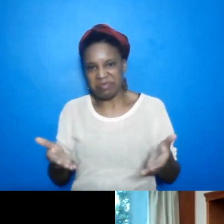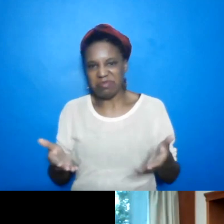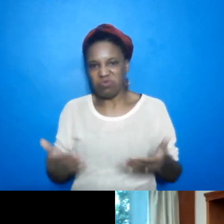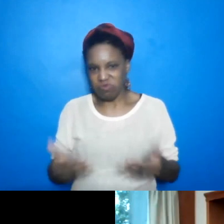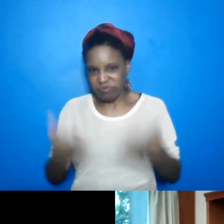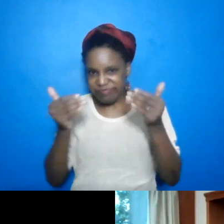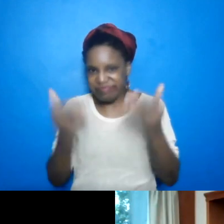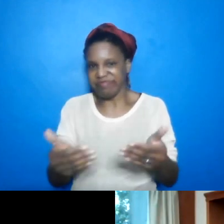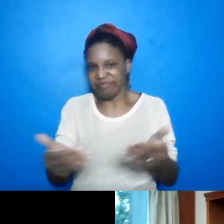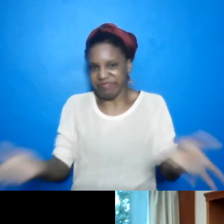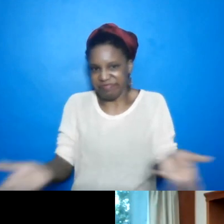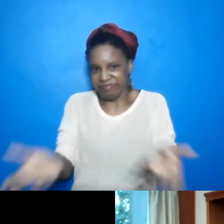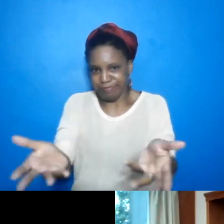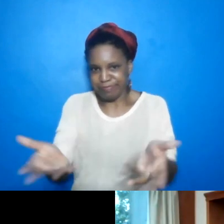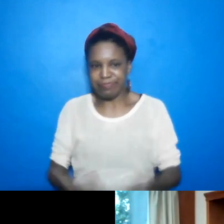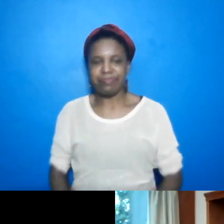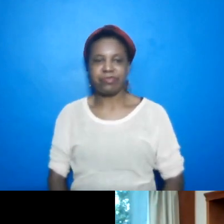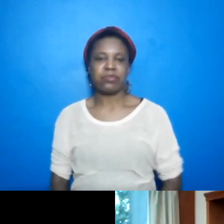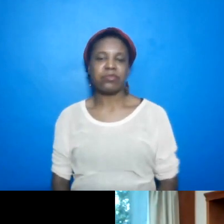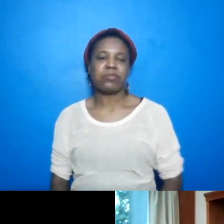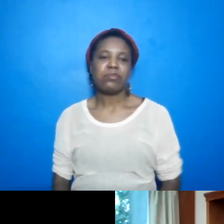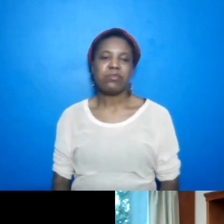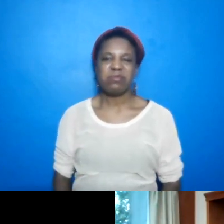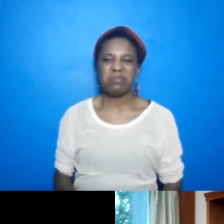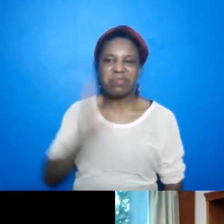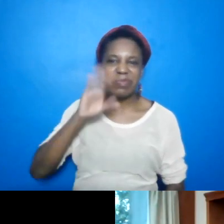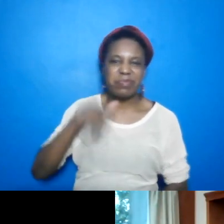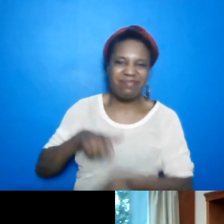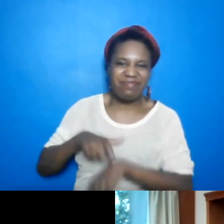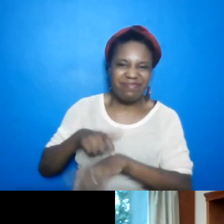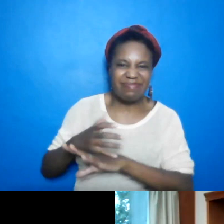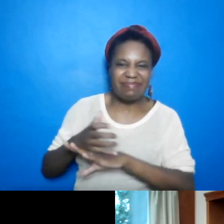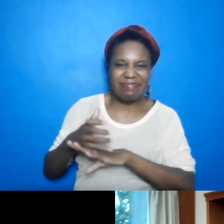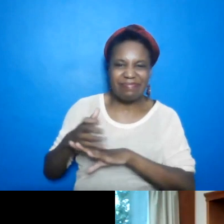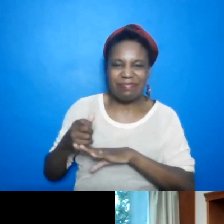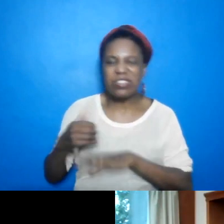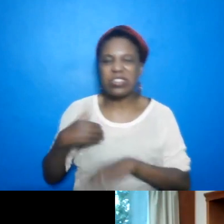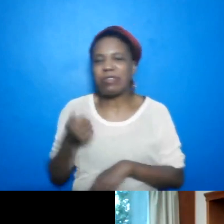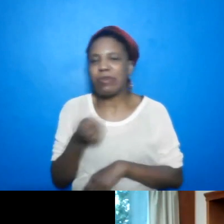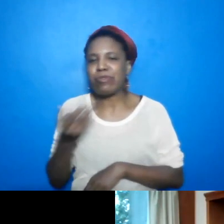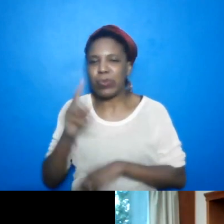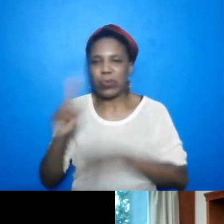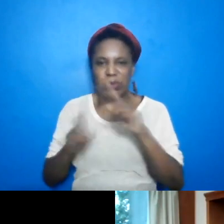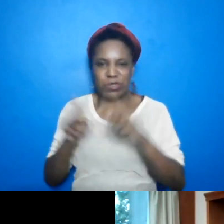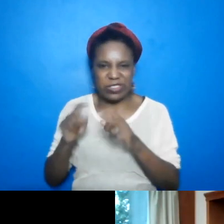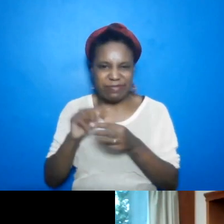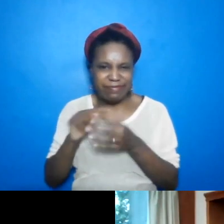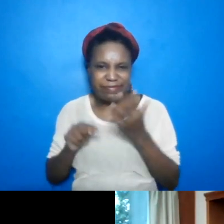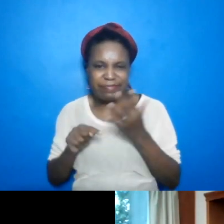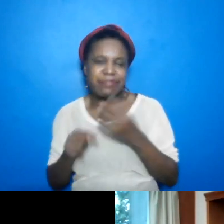Well, I guess I know we don't have a ton of time, so I want to ask just a couple of questions. One, do you have like an